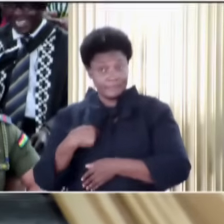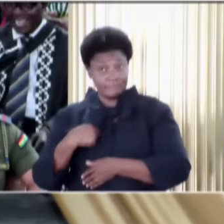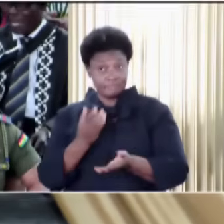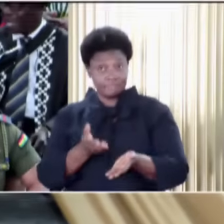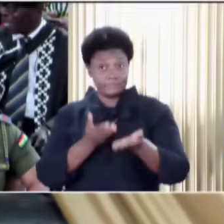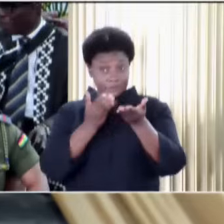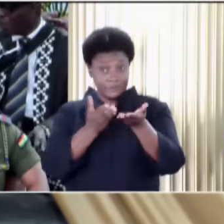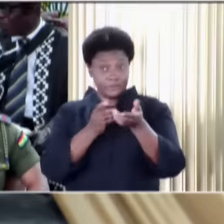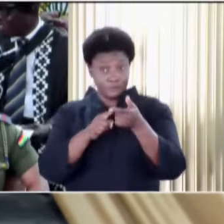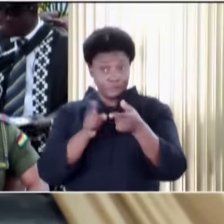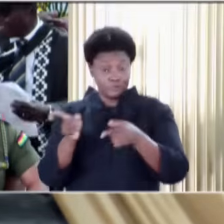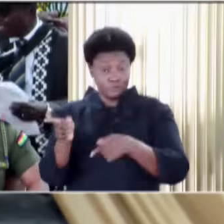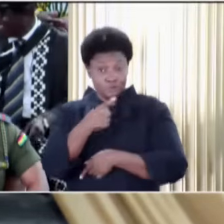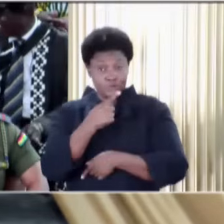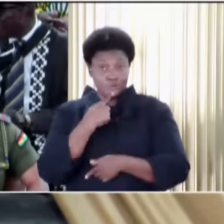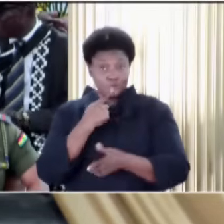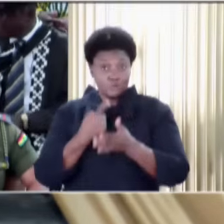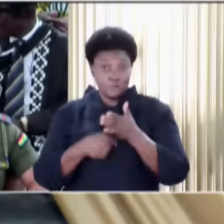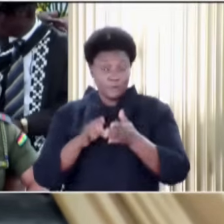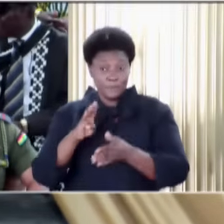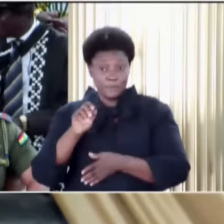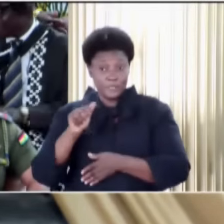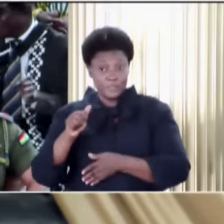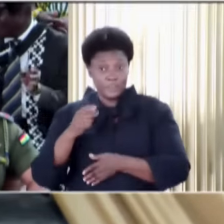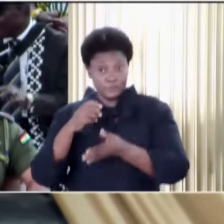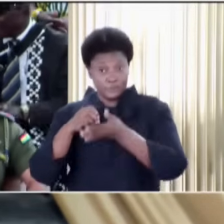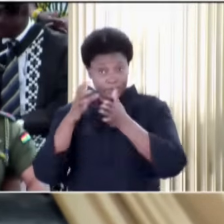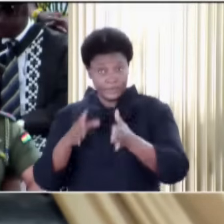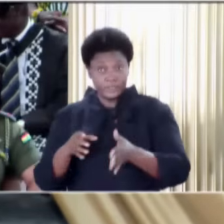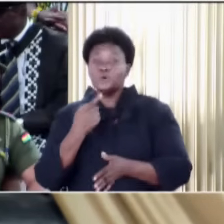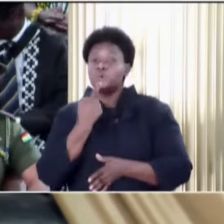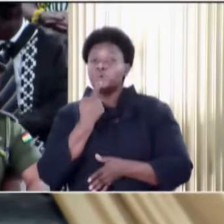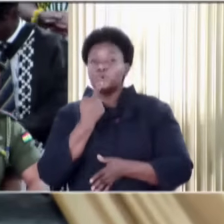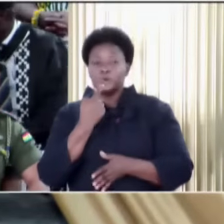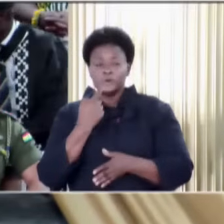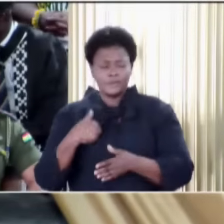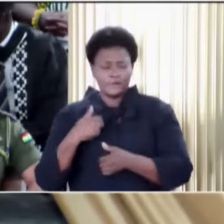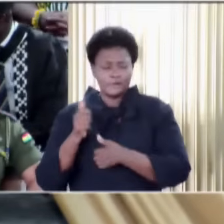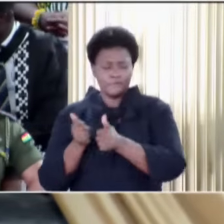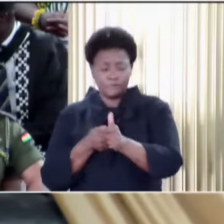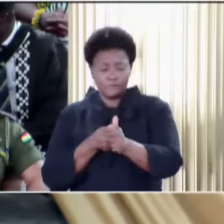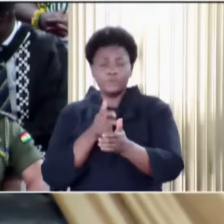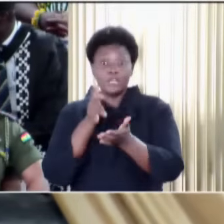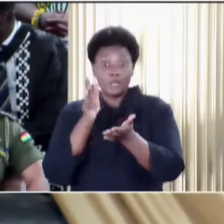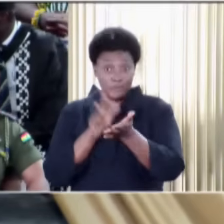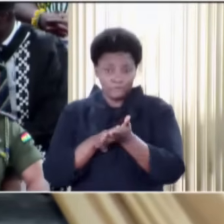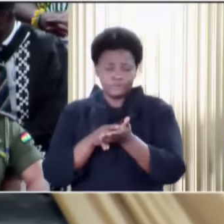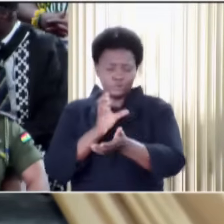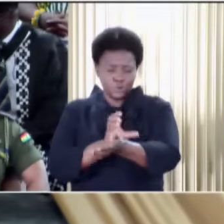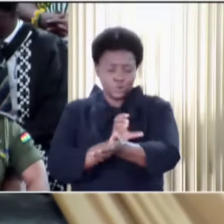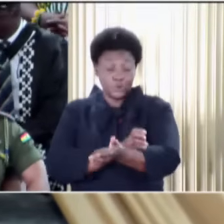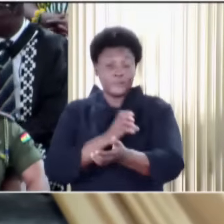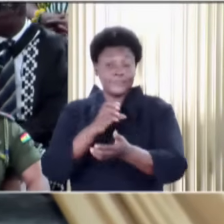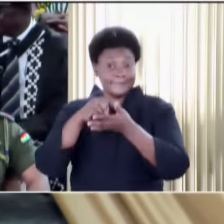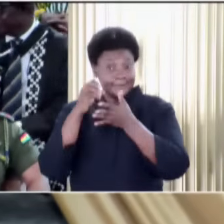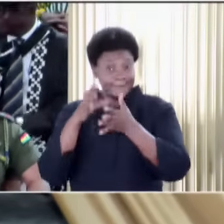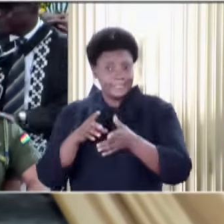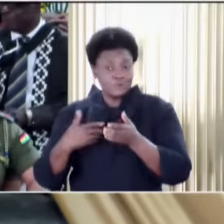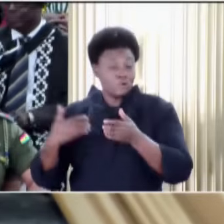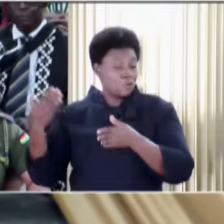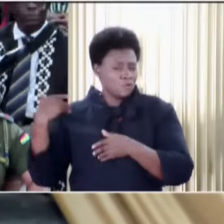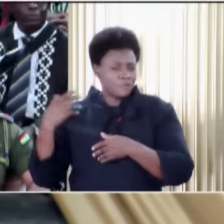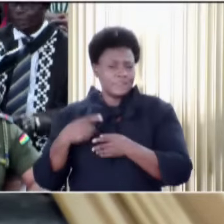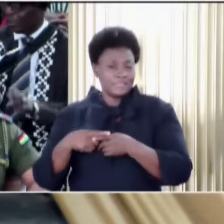you Bachelor of Arts students who, having followed the approved course of study over the